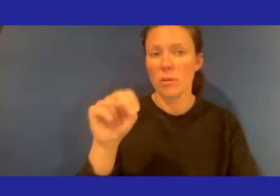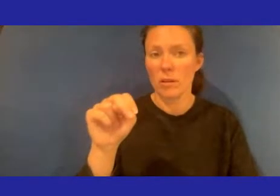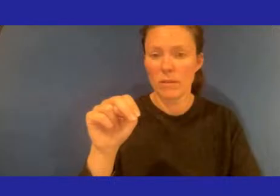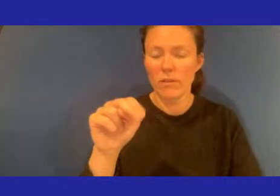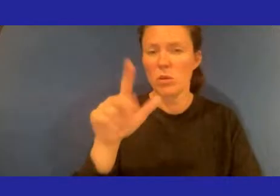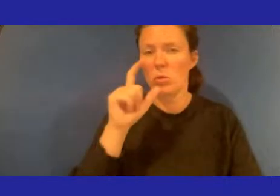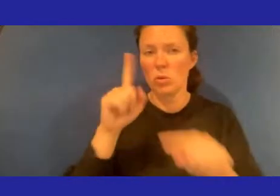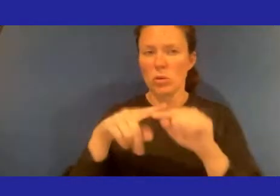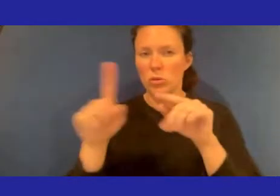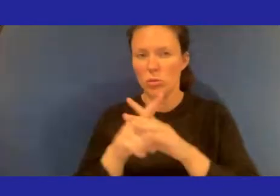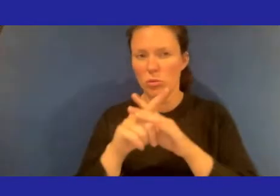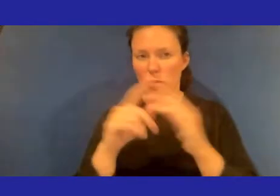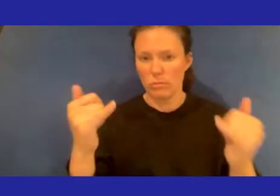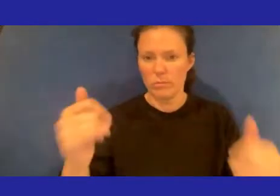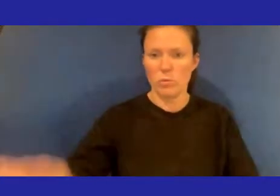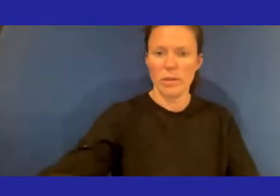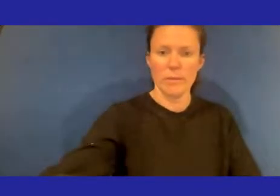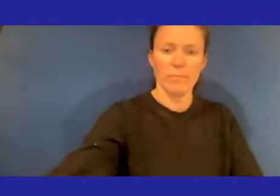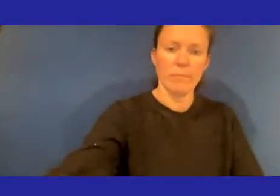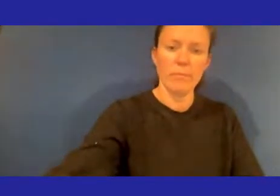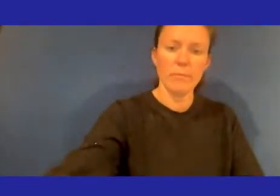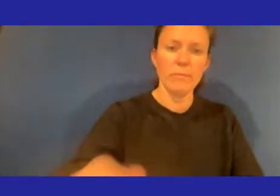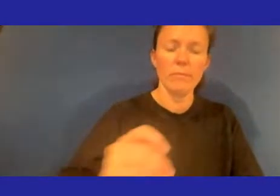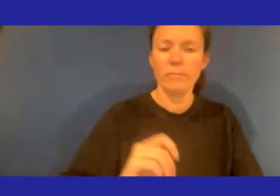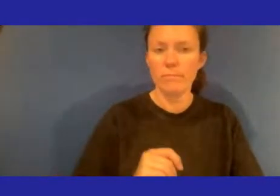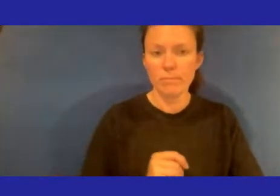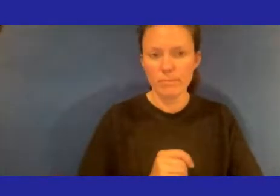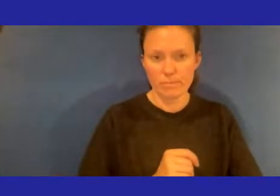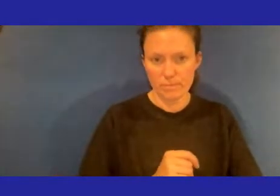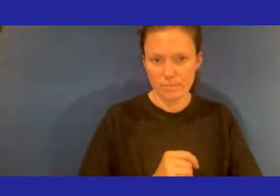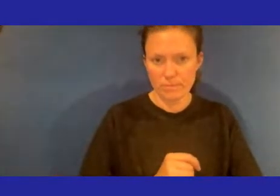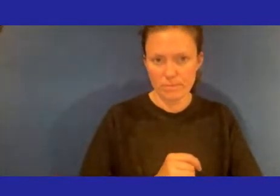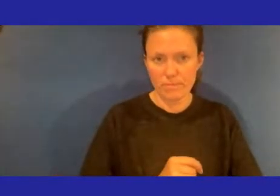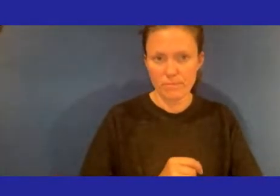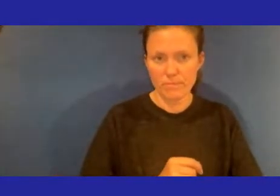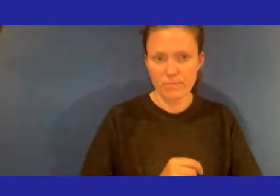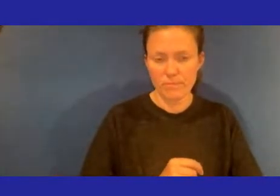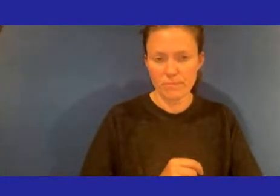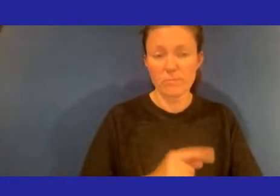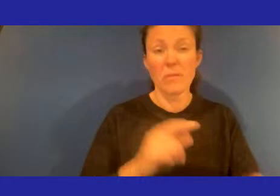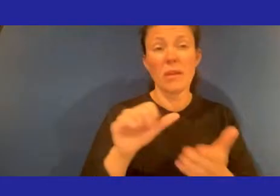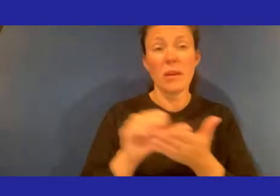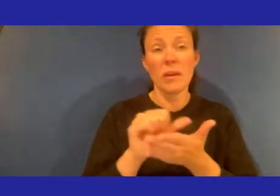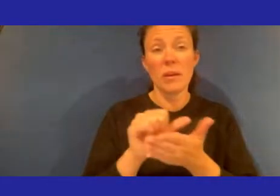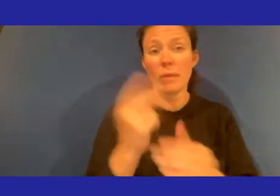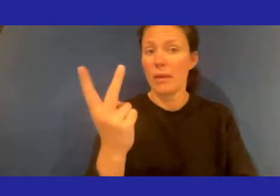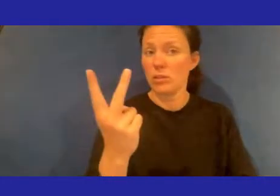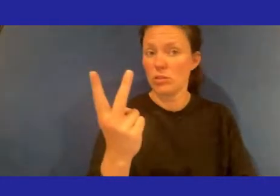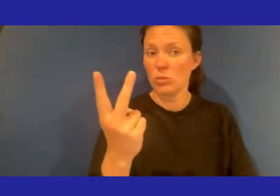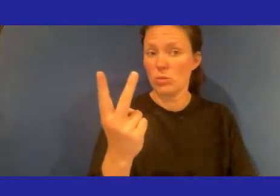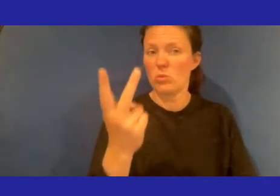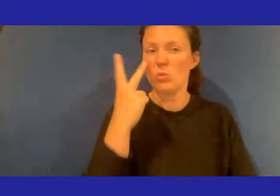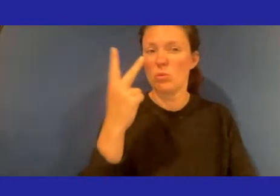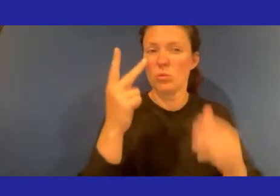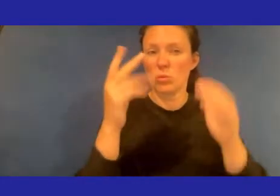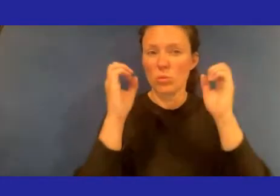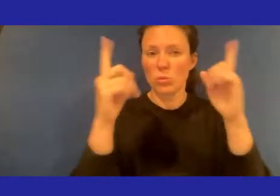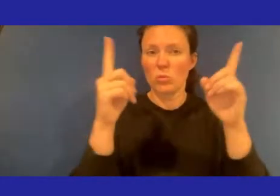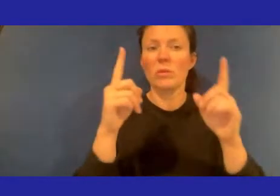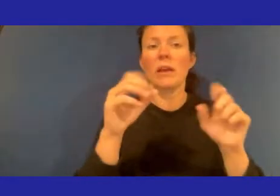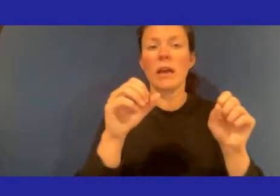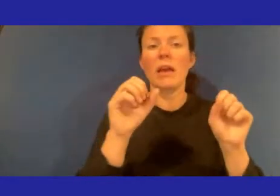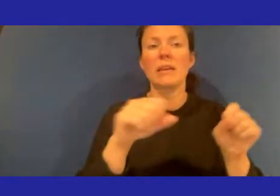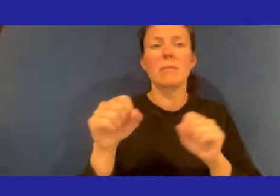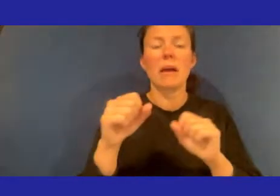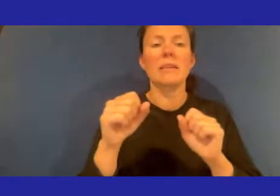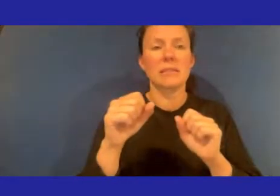us today. And so on page 2, we have the education and capacity building